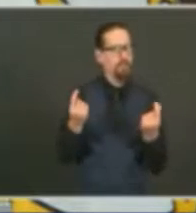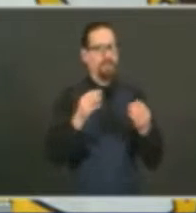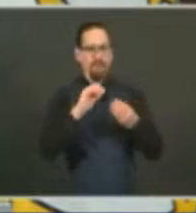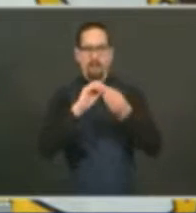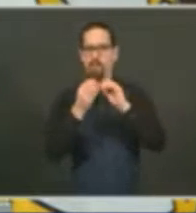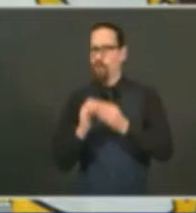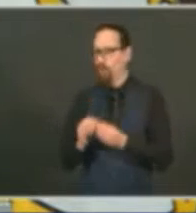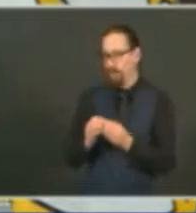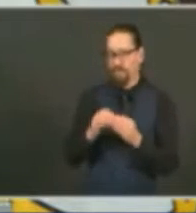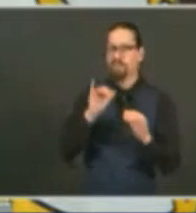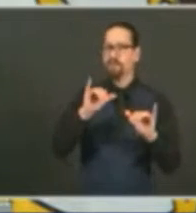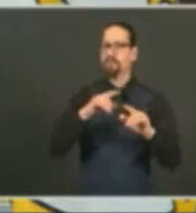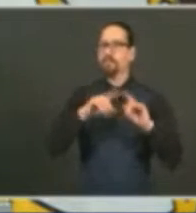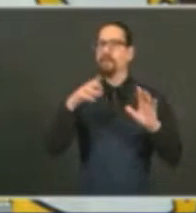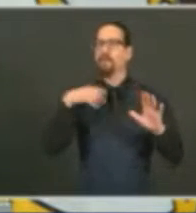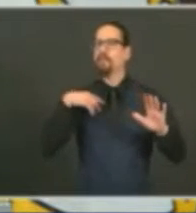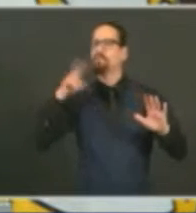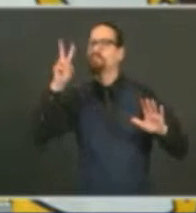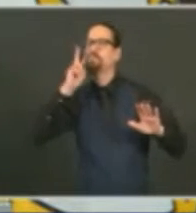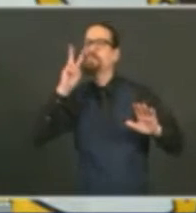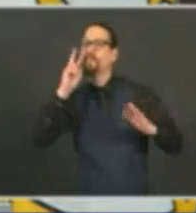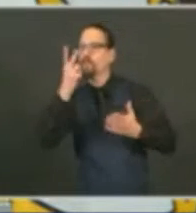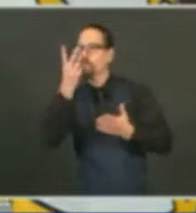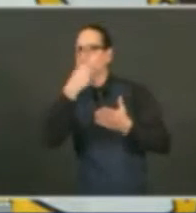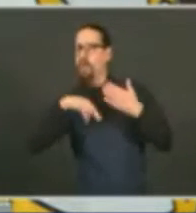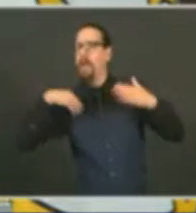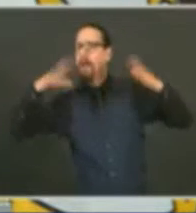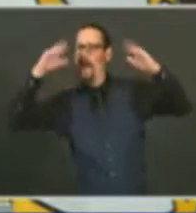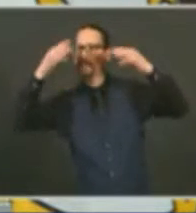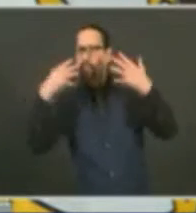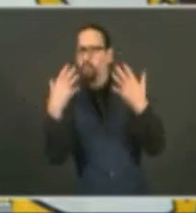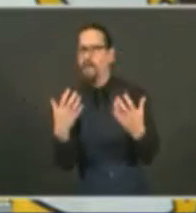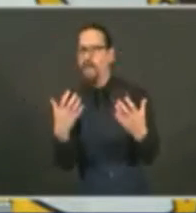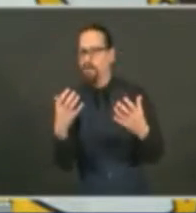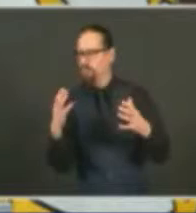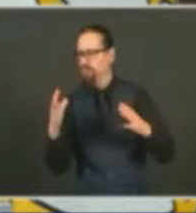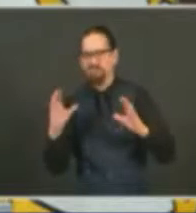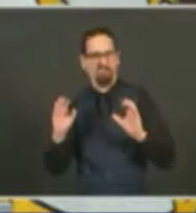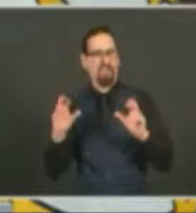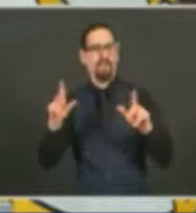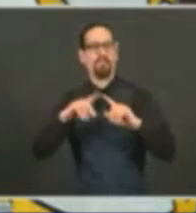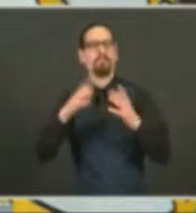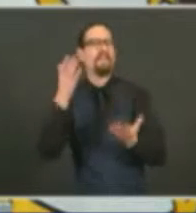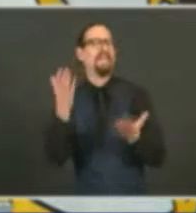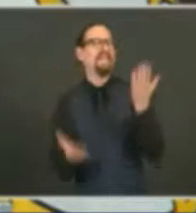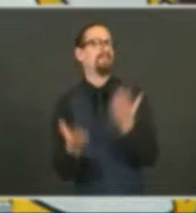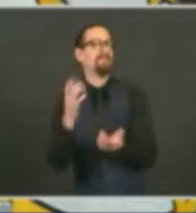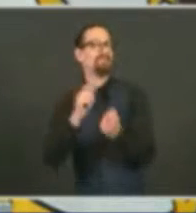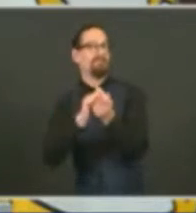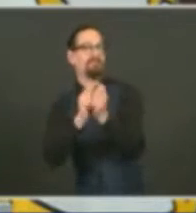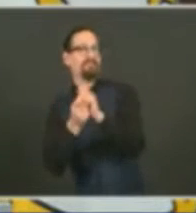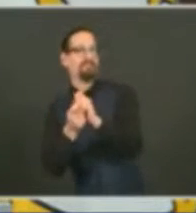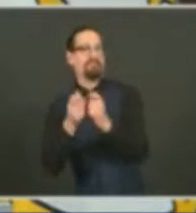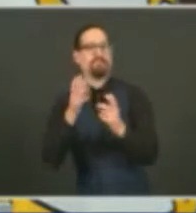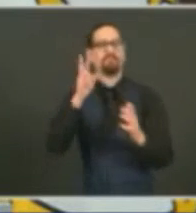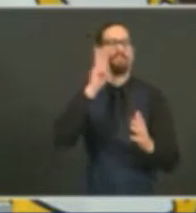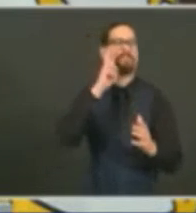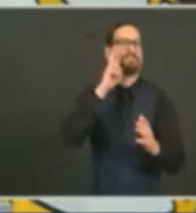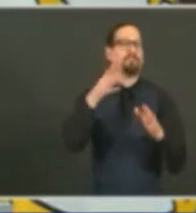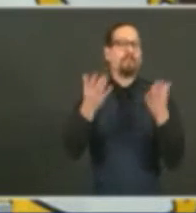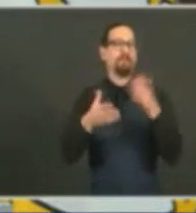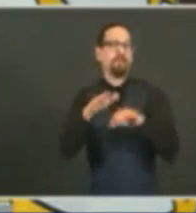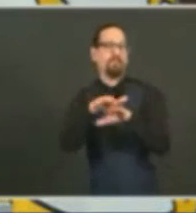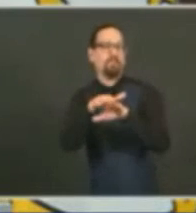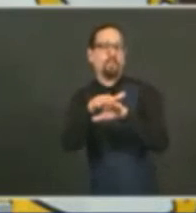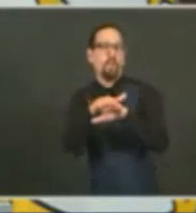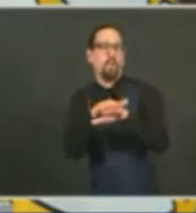the economy back up. But today, I don't know. If we have to see if people keep following the rules.